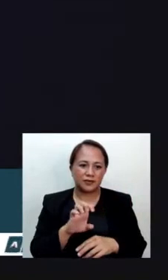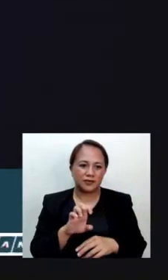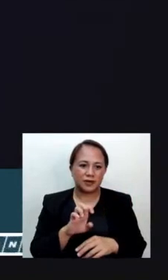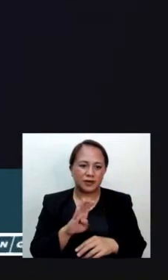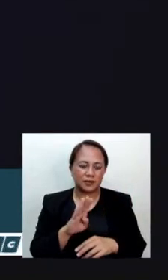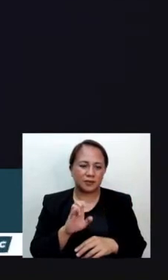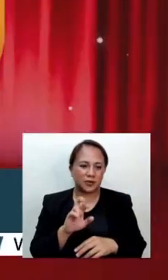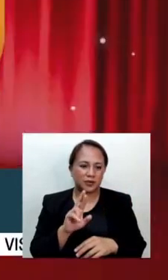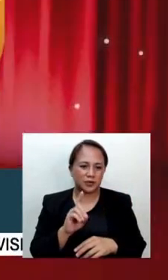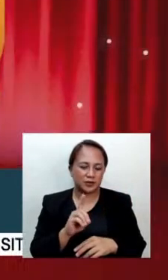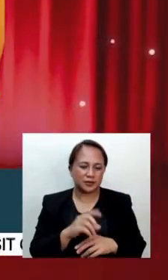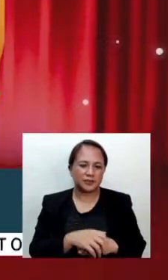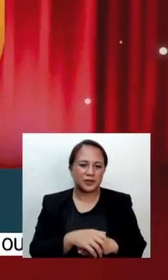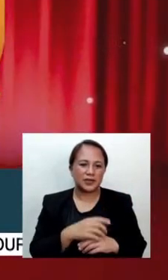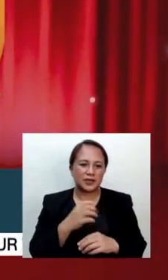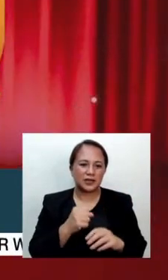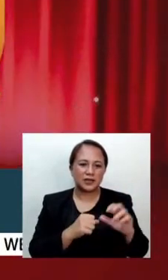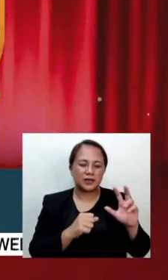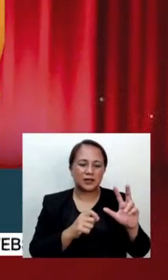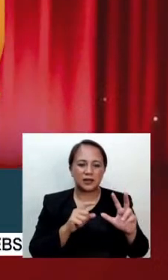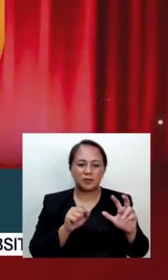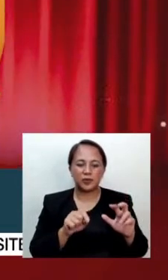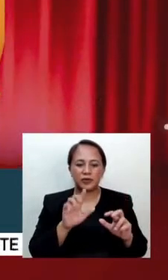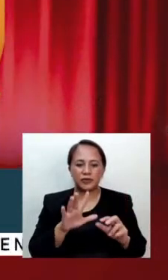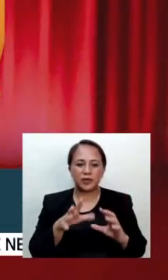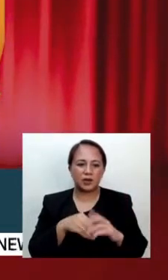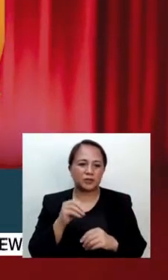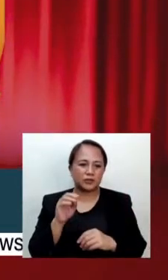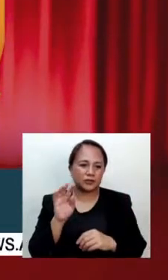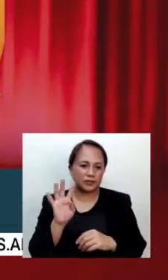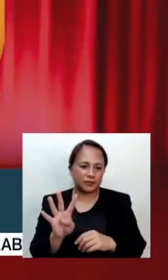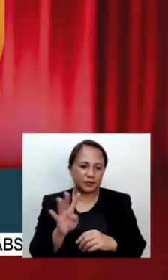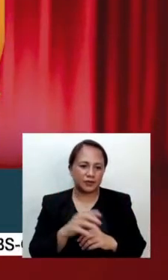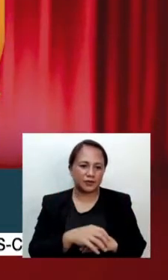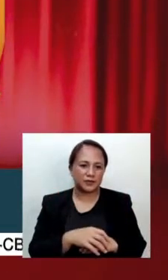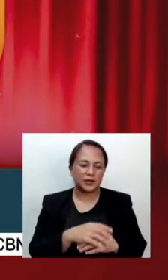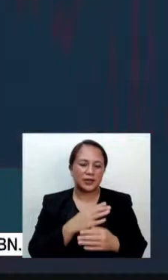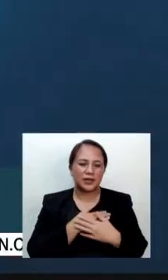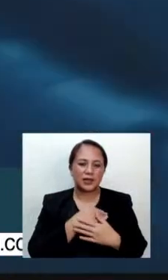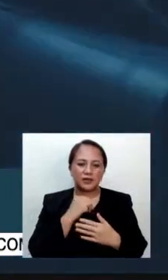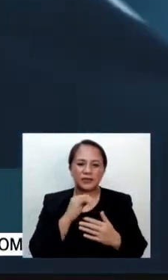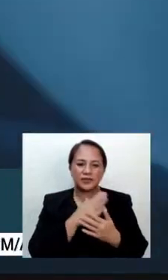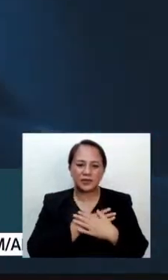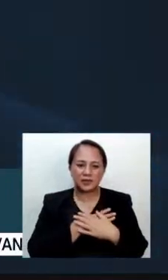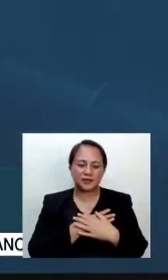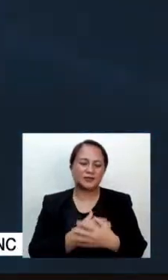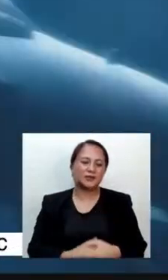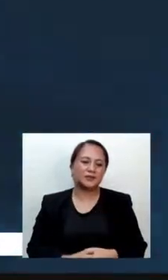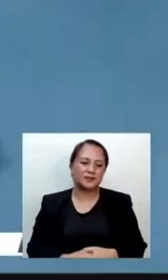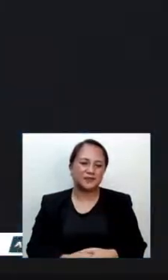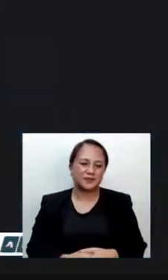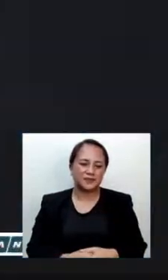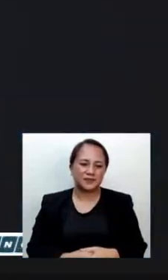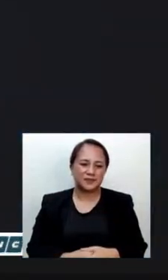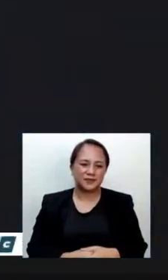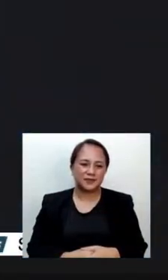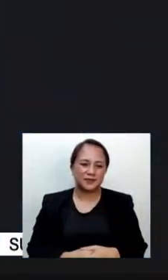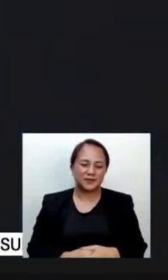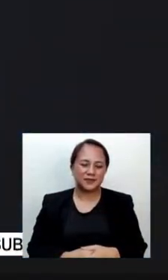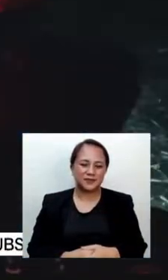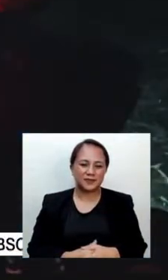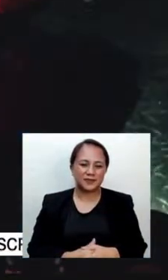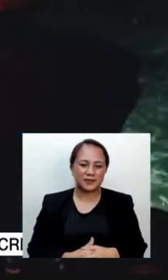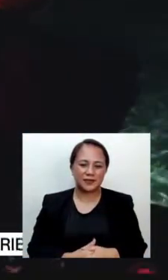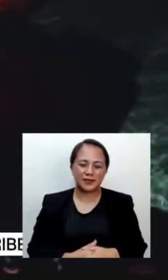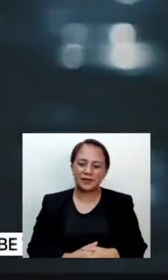that, Firebird gets 3.5 out of 4 Love is Love kisses. I'm Manny the Movie Guy for ANC.